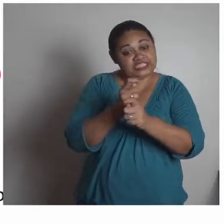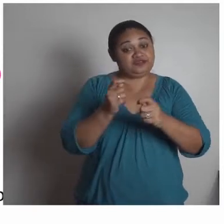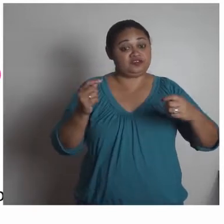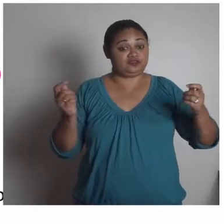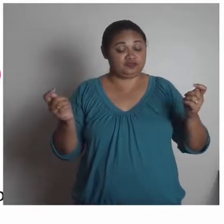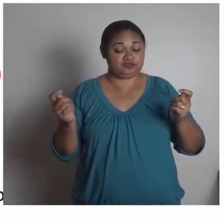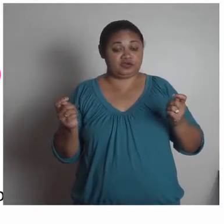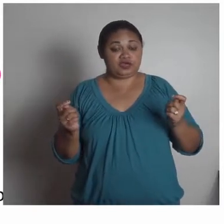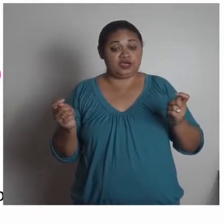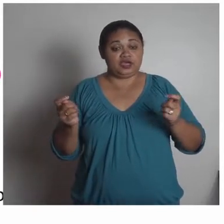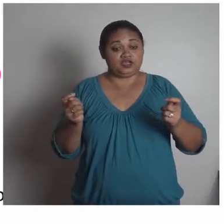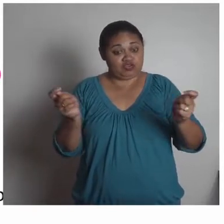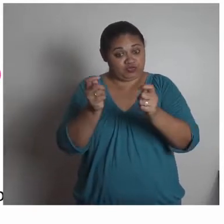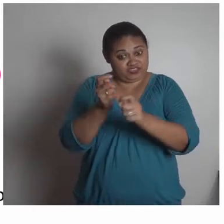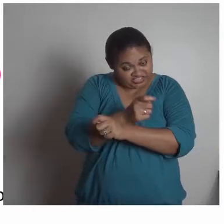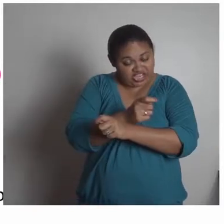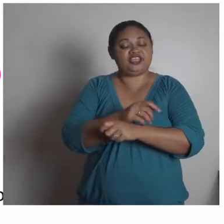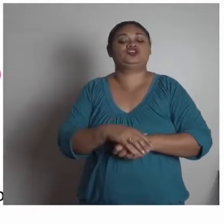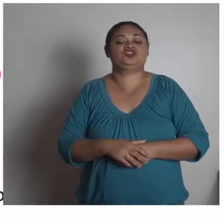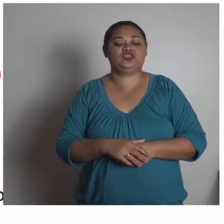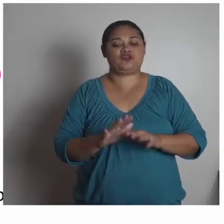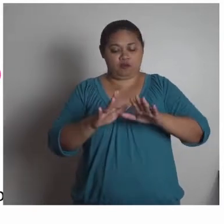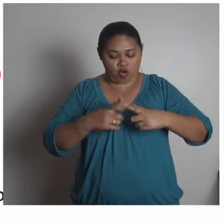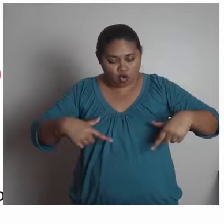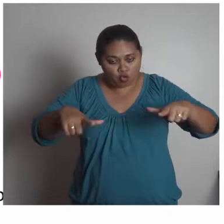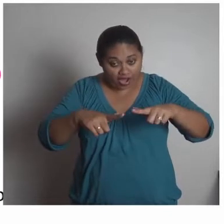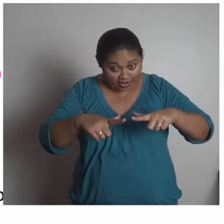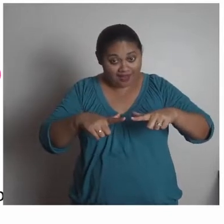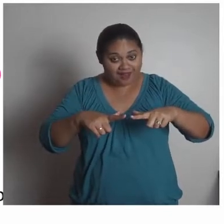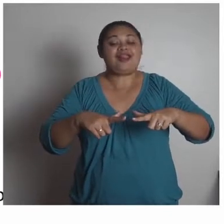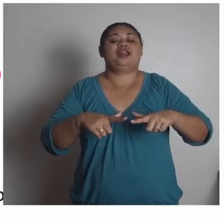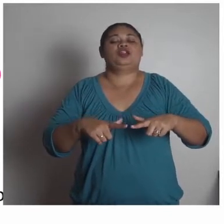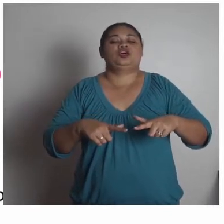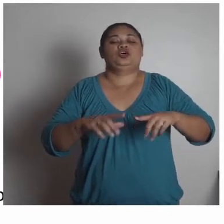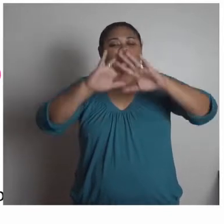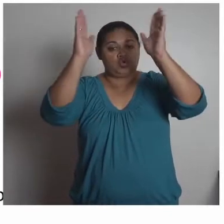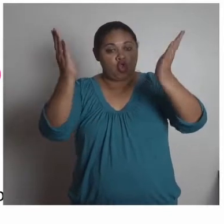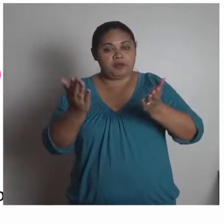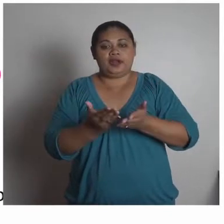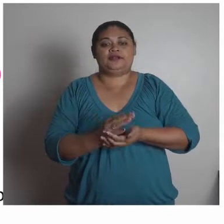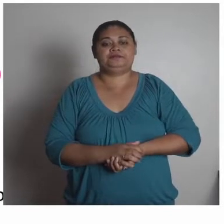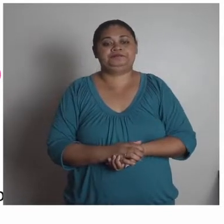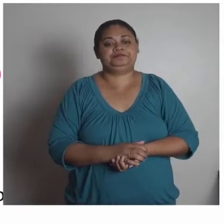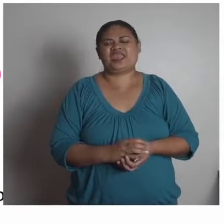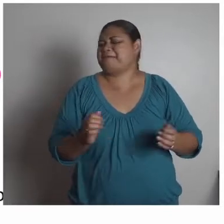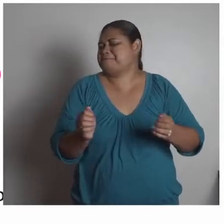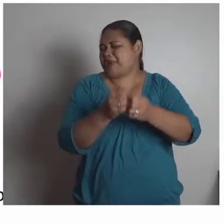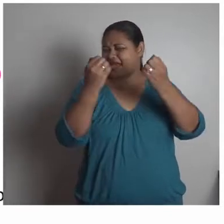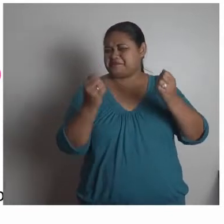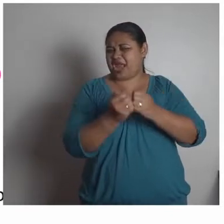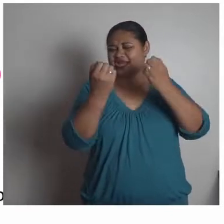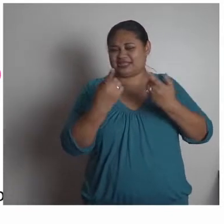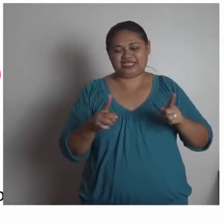right? So transformative change from local to global. I'm not going to go through these, but to say there are many, many